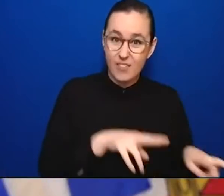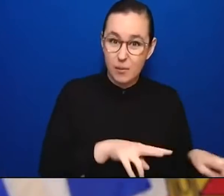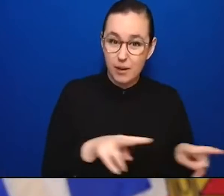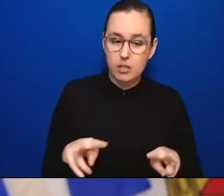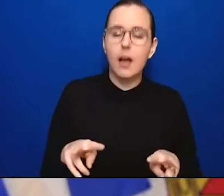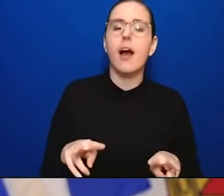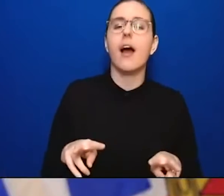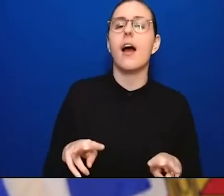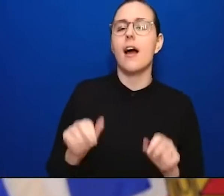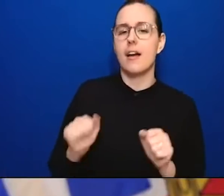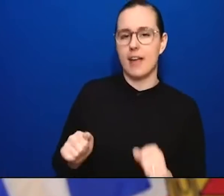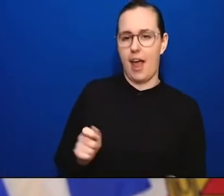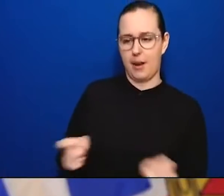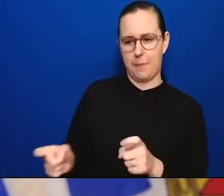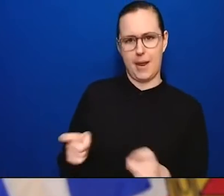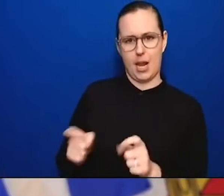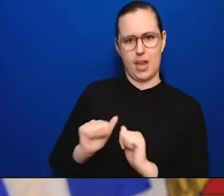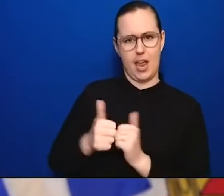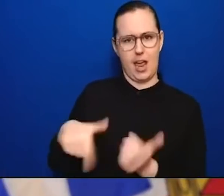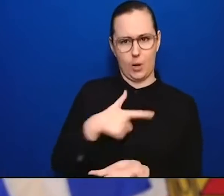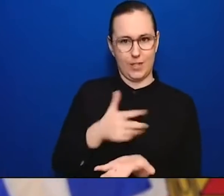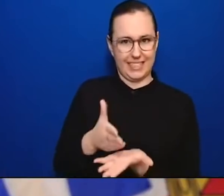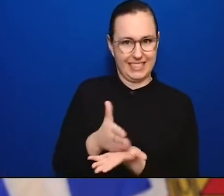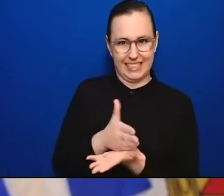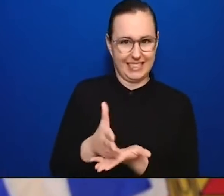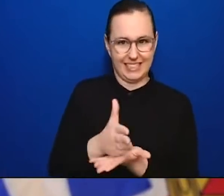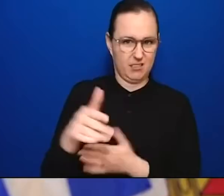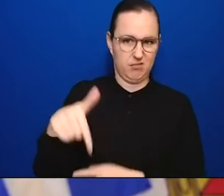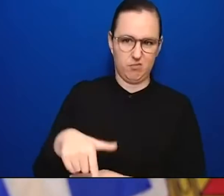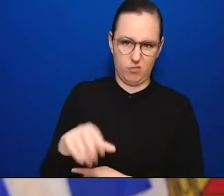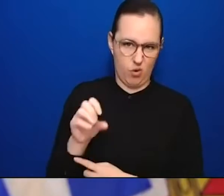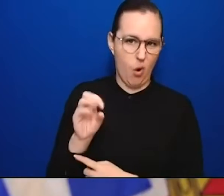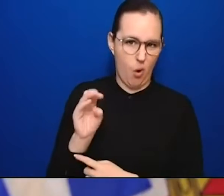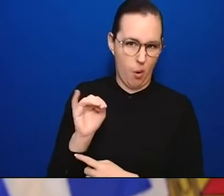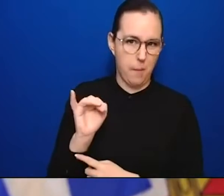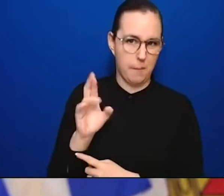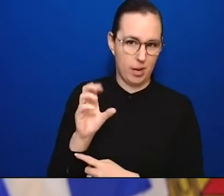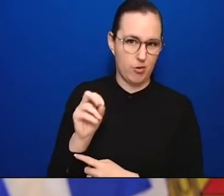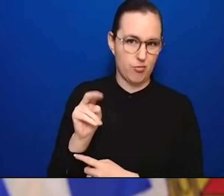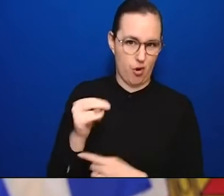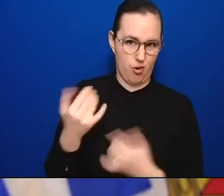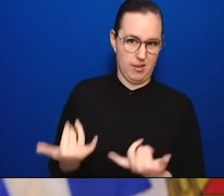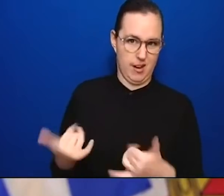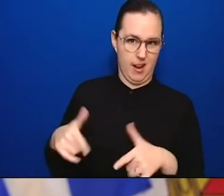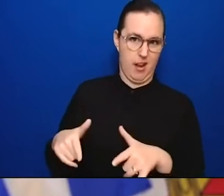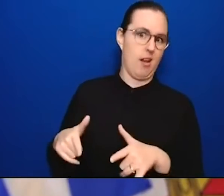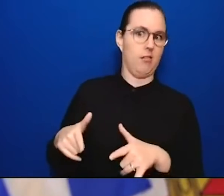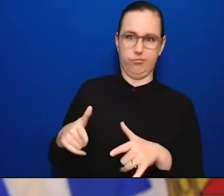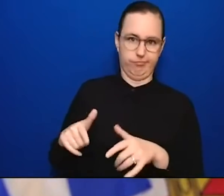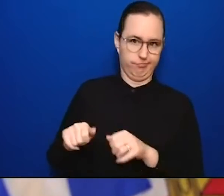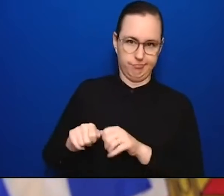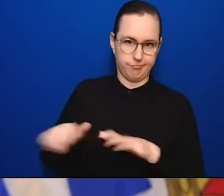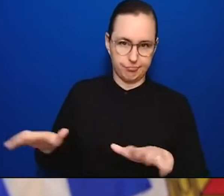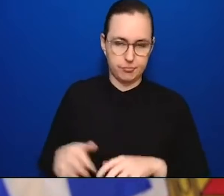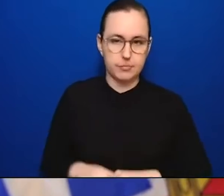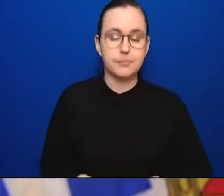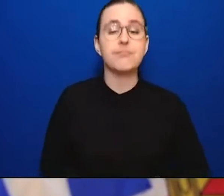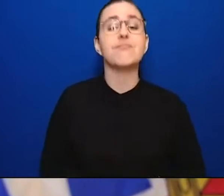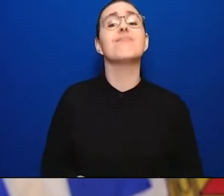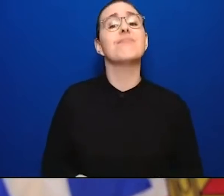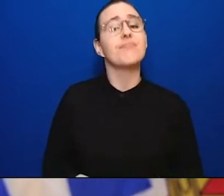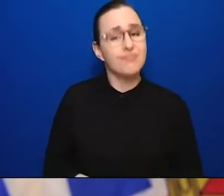We have all seen that the virus continues to spread, that Omicron is spreading very rapidly. And I said last time